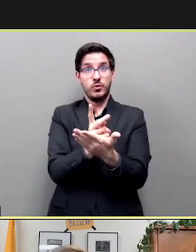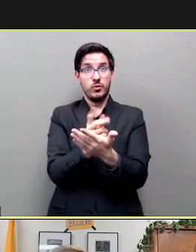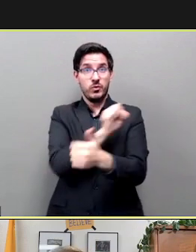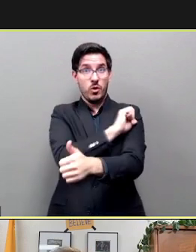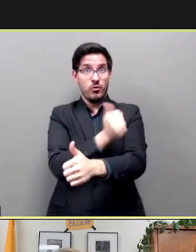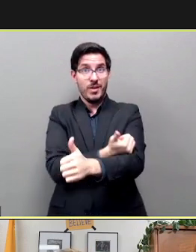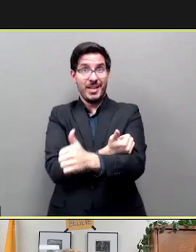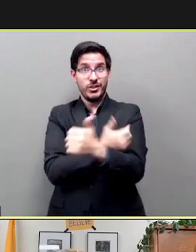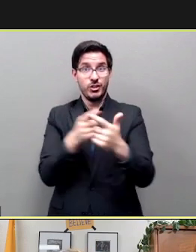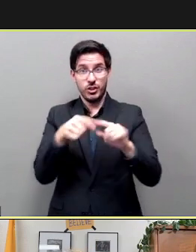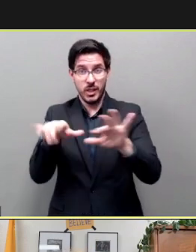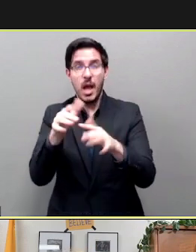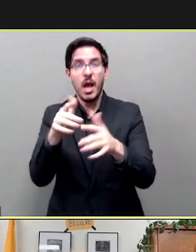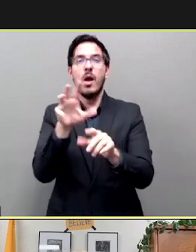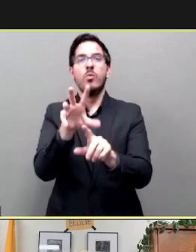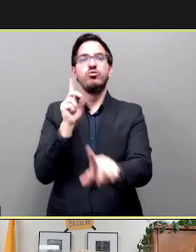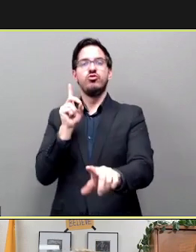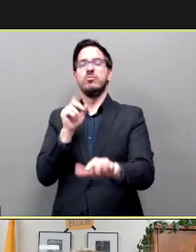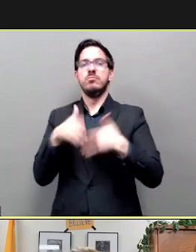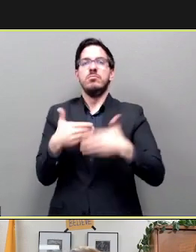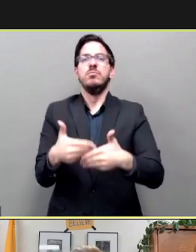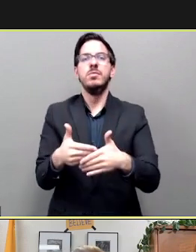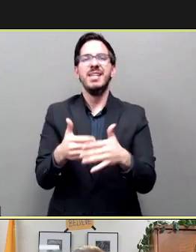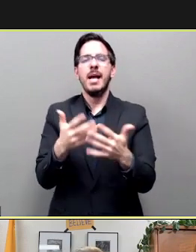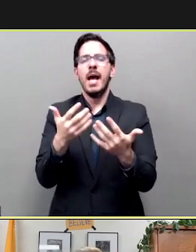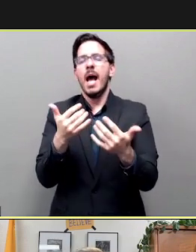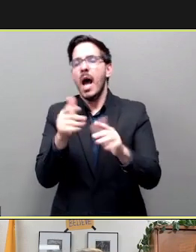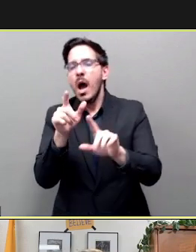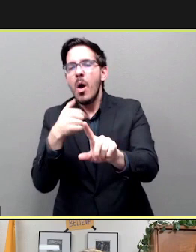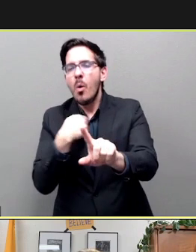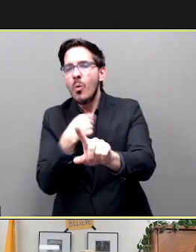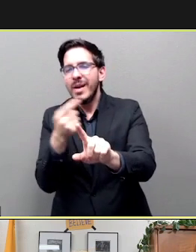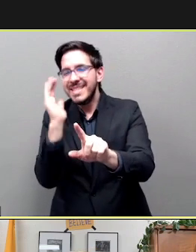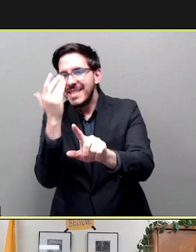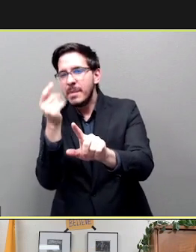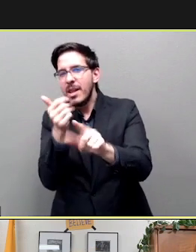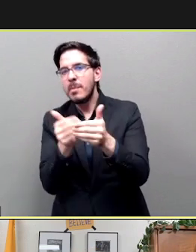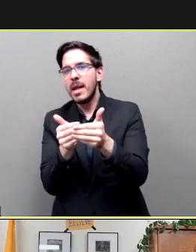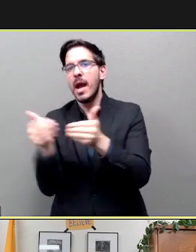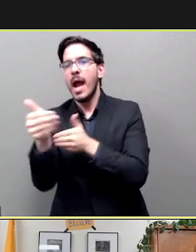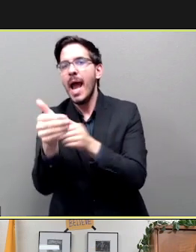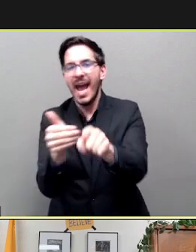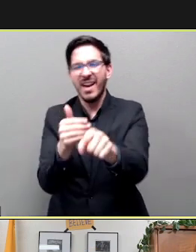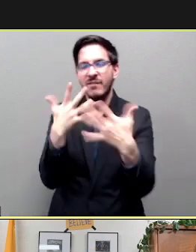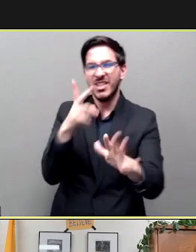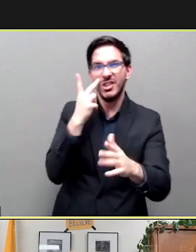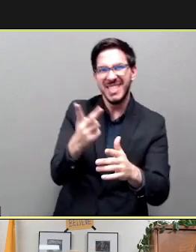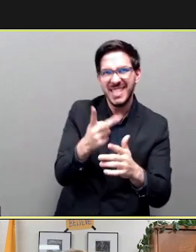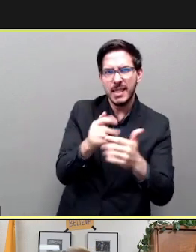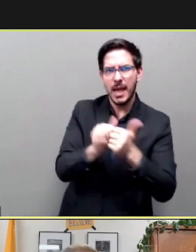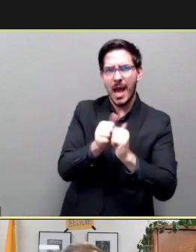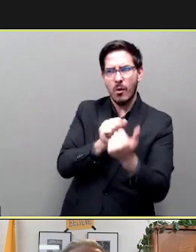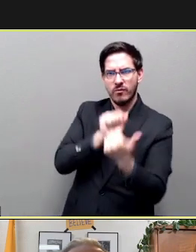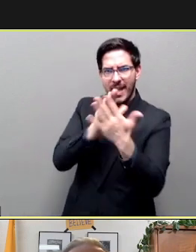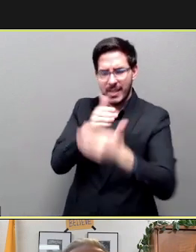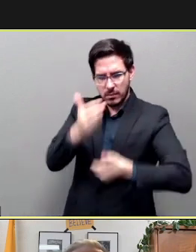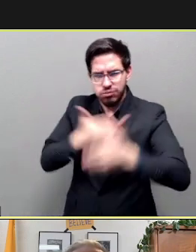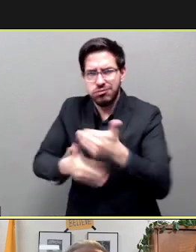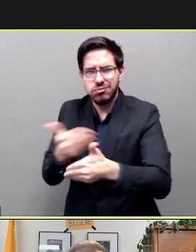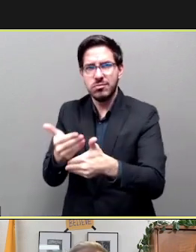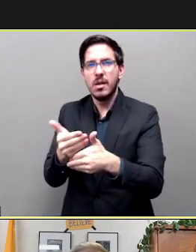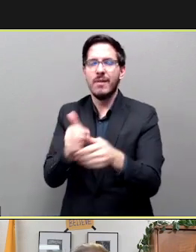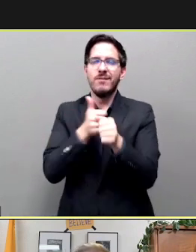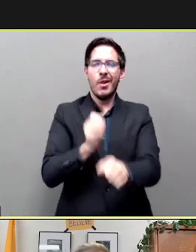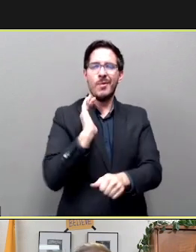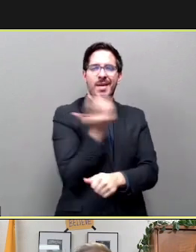those agents as well. And so again, we're a little ahead of the curve there, but based on our own data. But so that's interesting